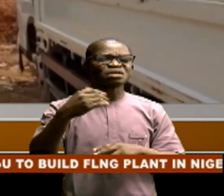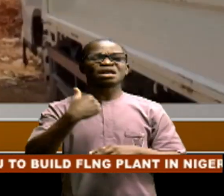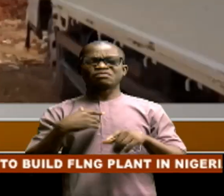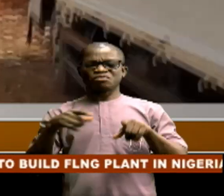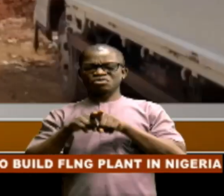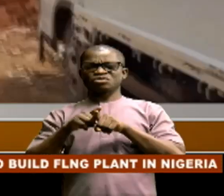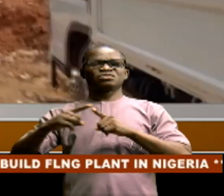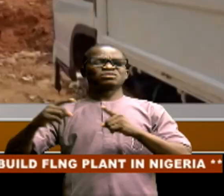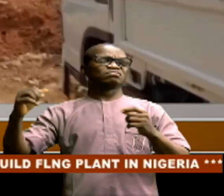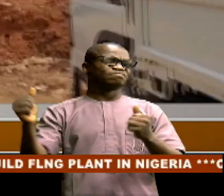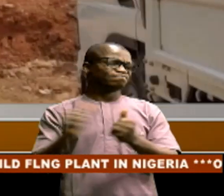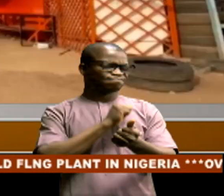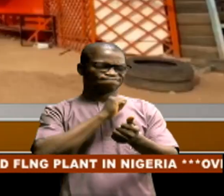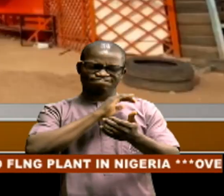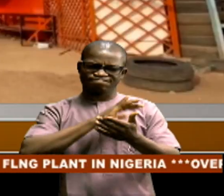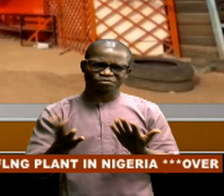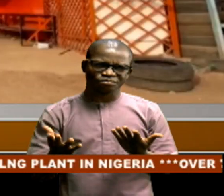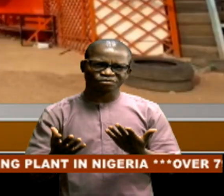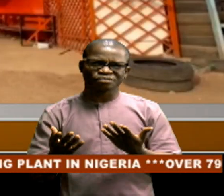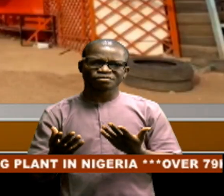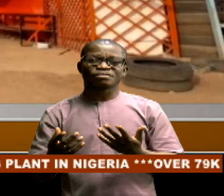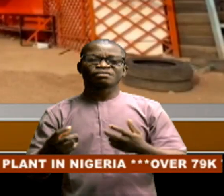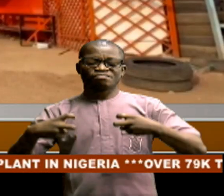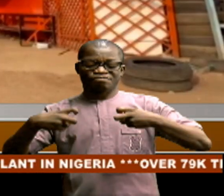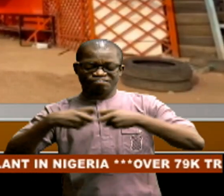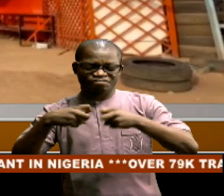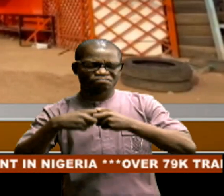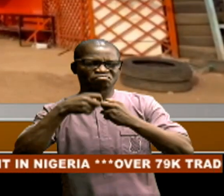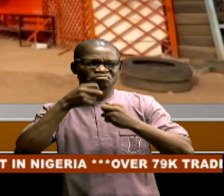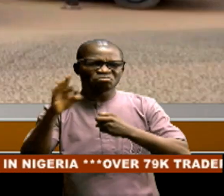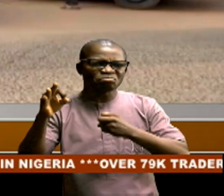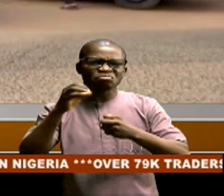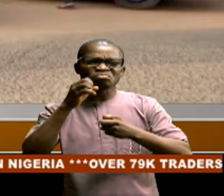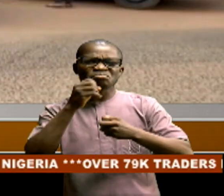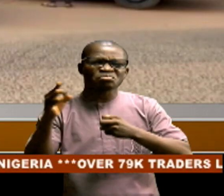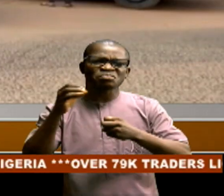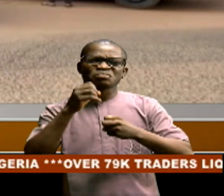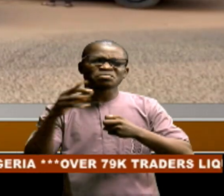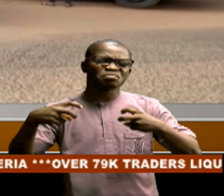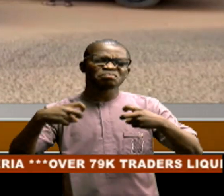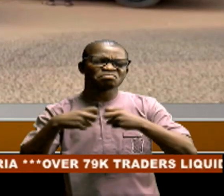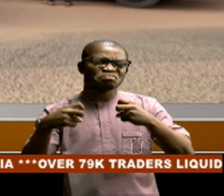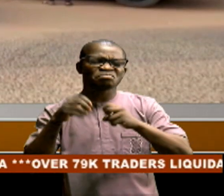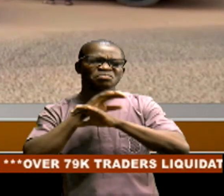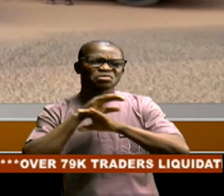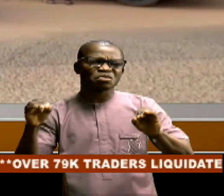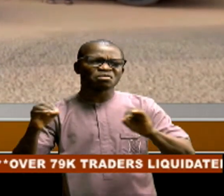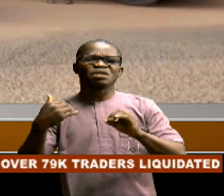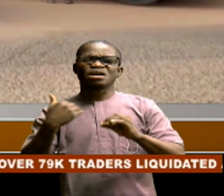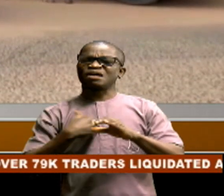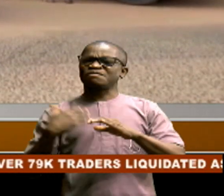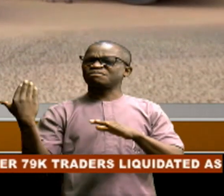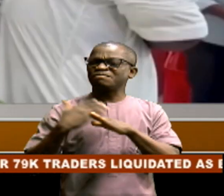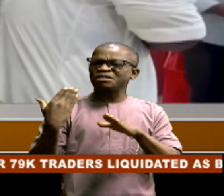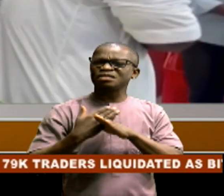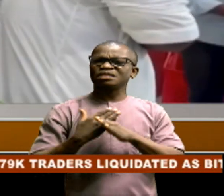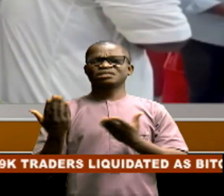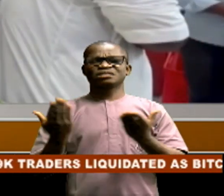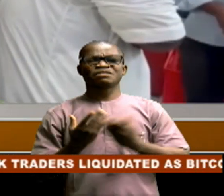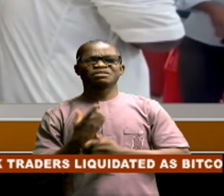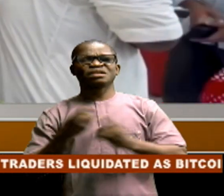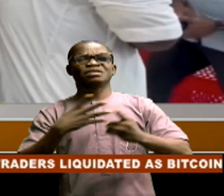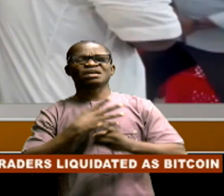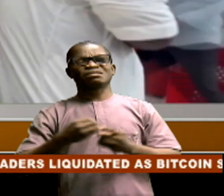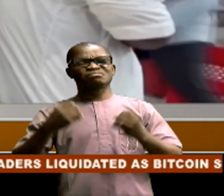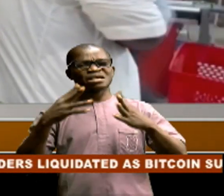been disrupted. Frequent power outages have blighted the city, disrupting service delivery and leaving